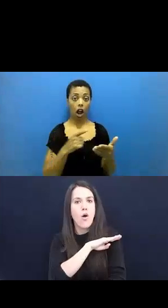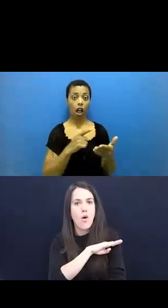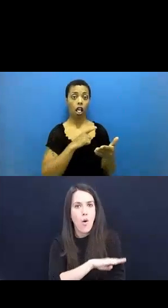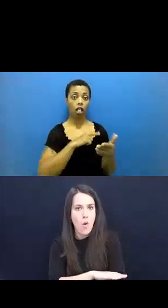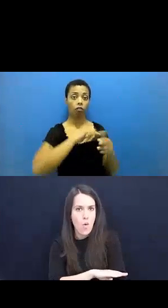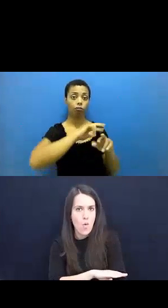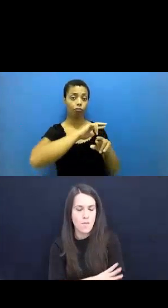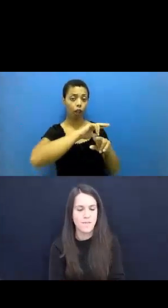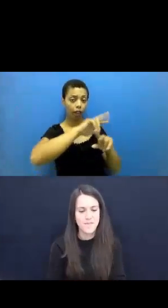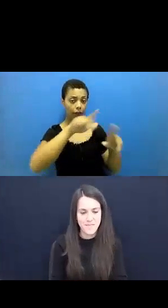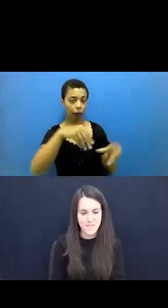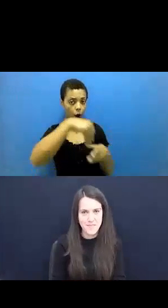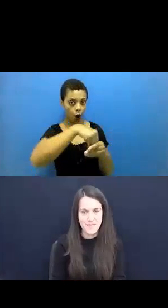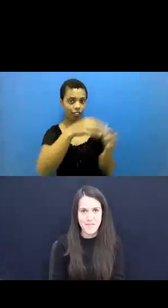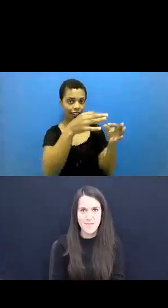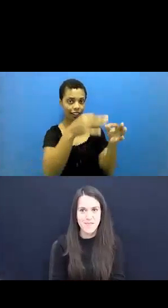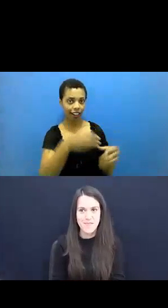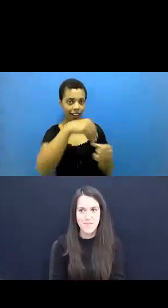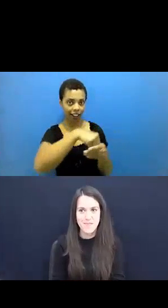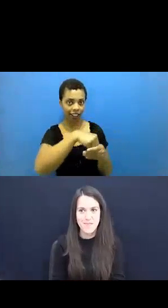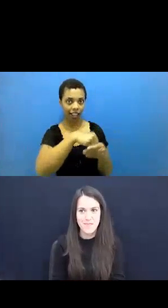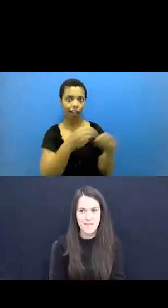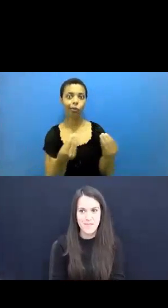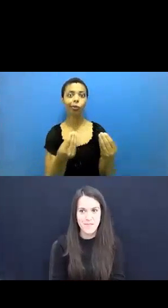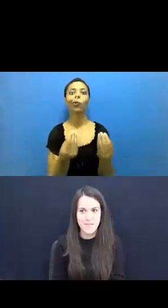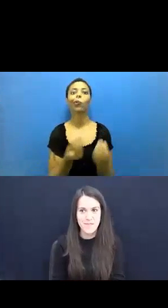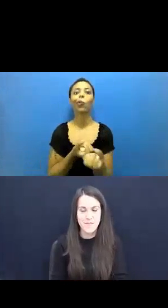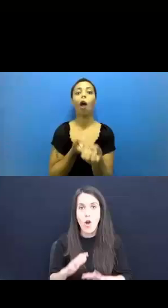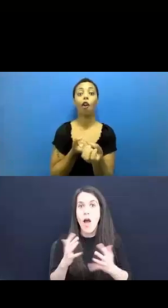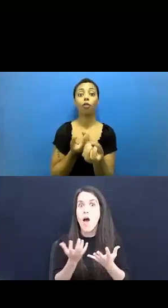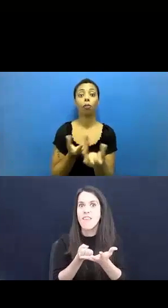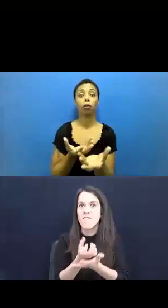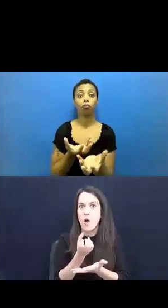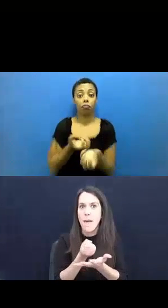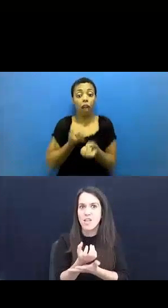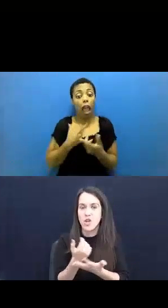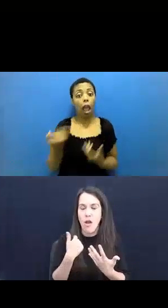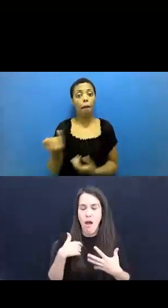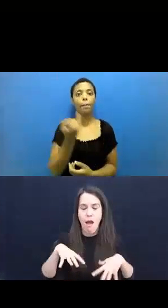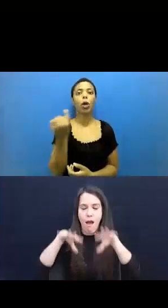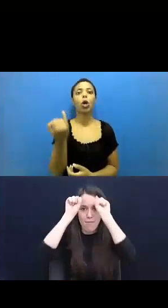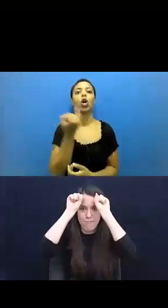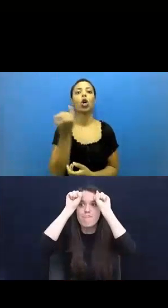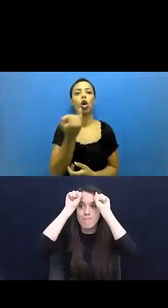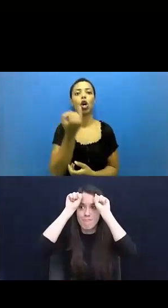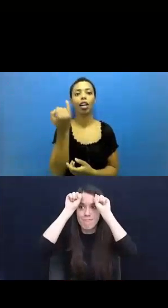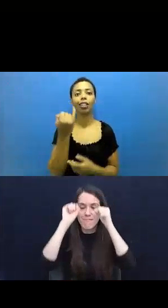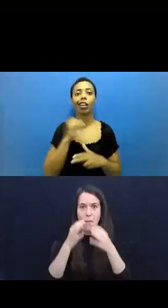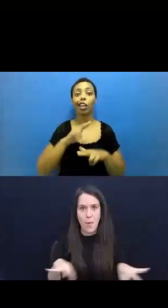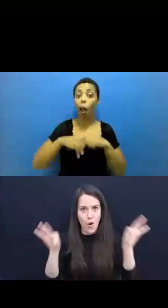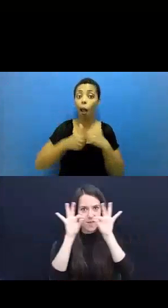and how the information received is very important. As Rita just demonstrated,